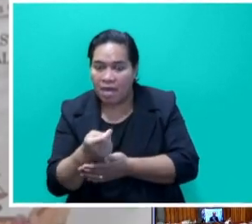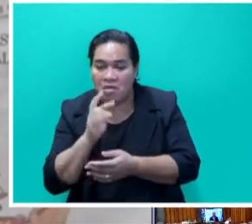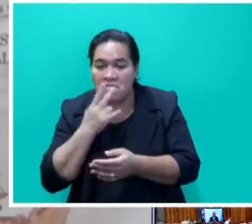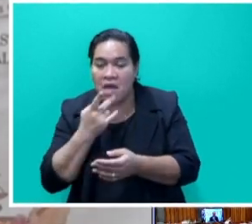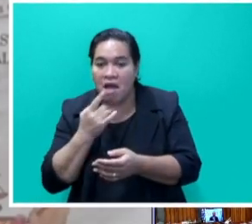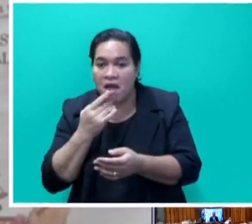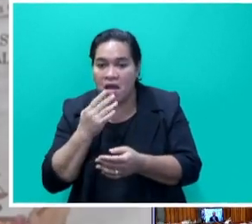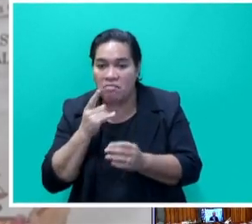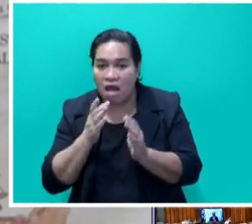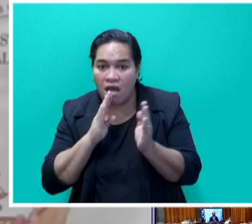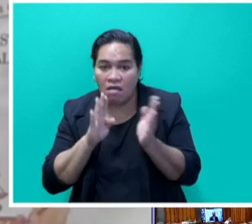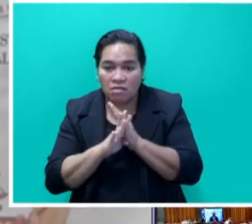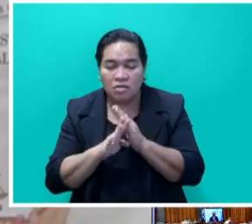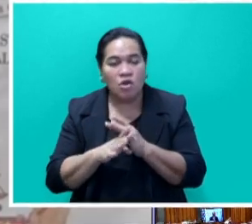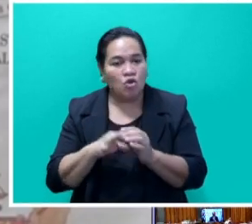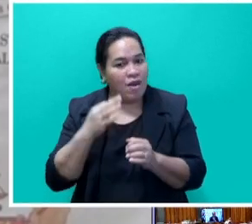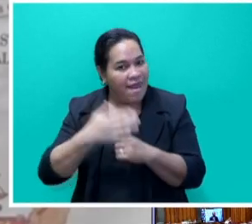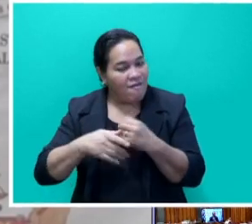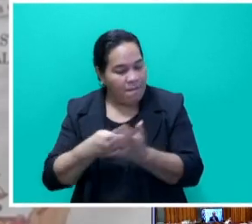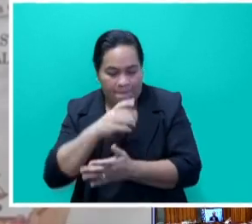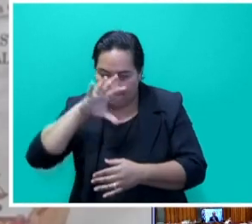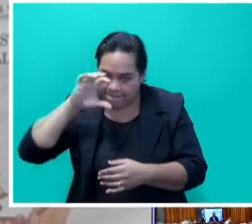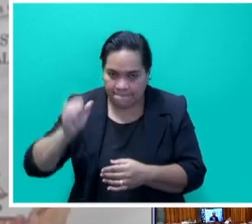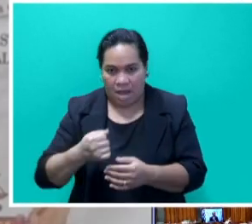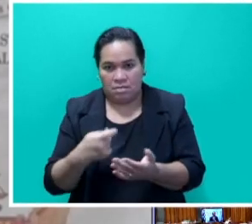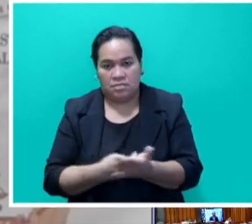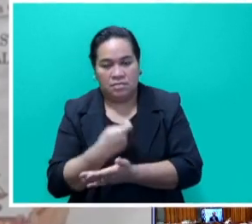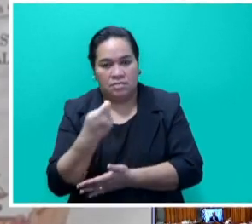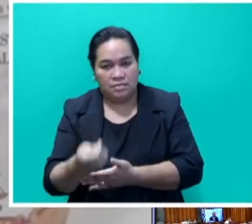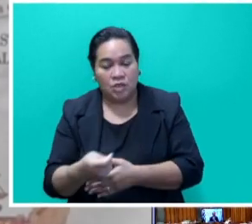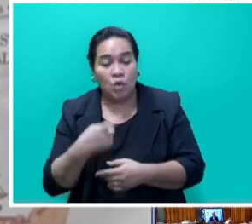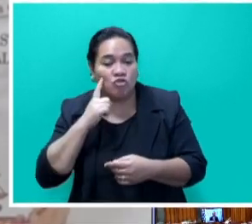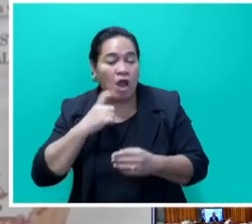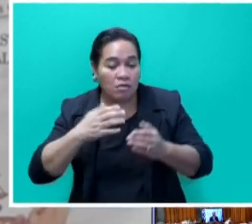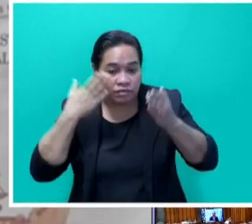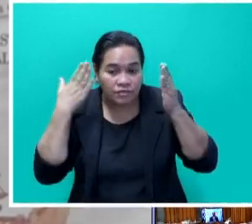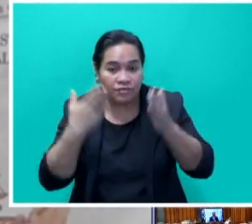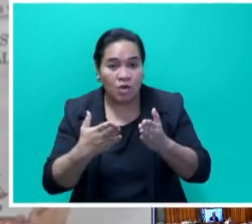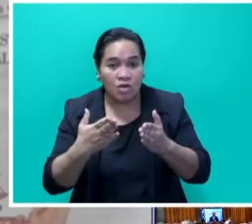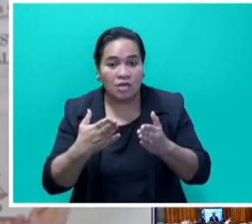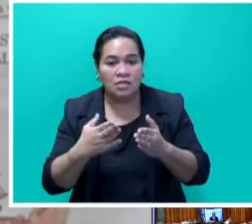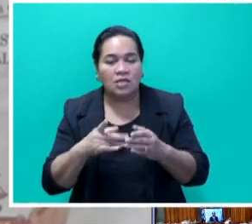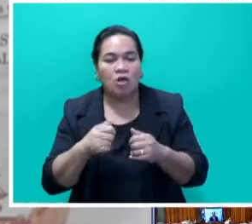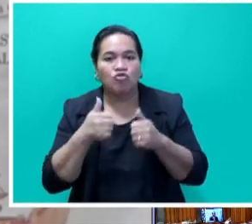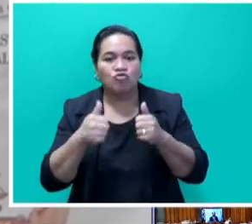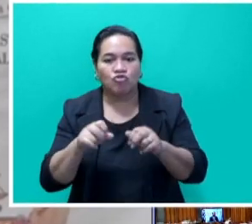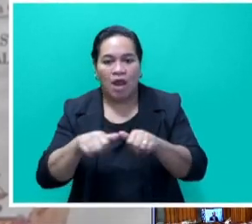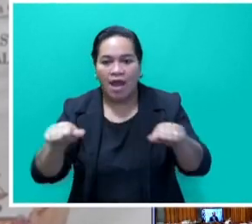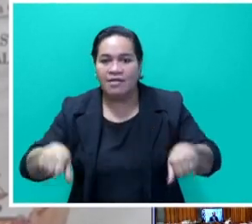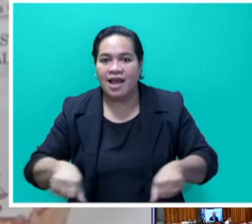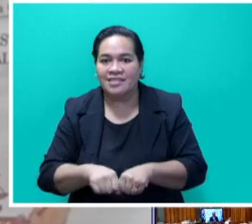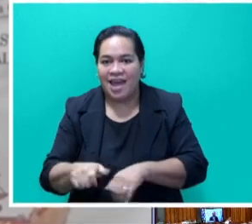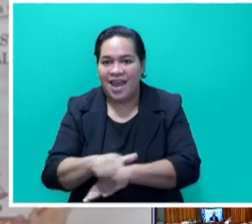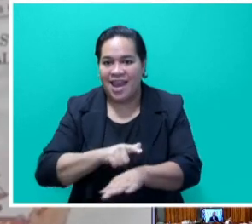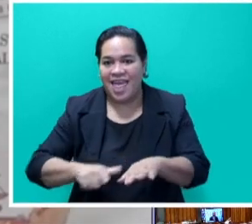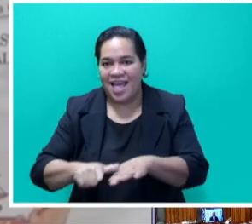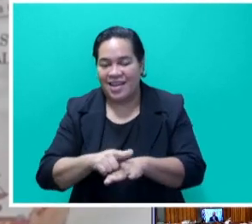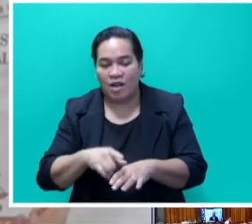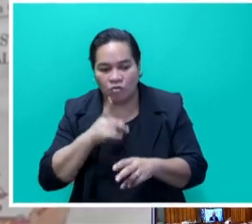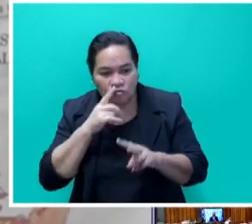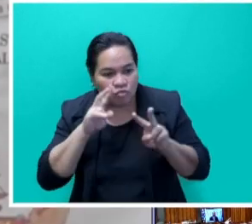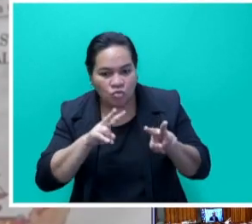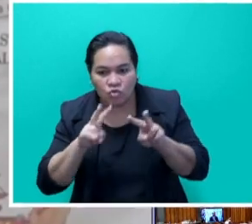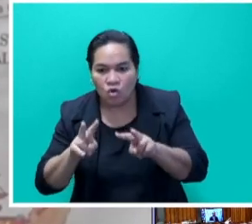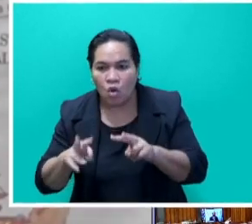defaults on their rental payments. We will continue to focus on maintaining as much good agricultural land as possible for agriculture